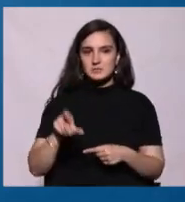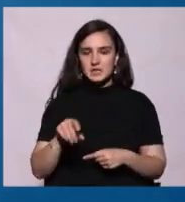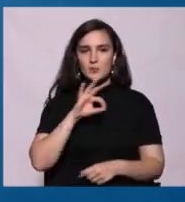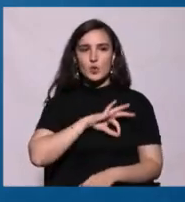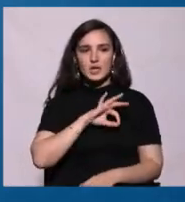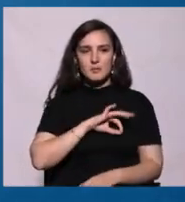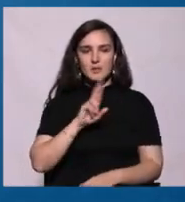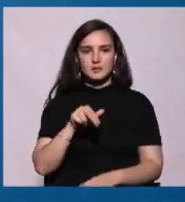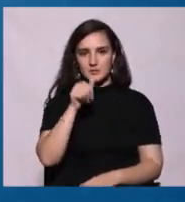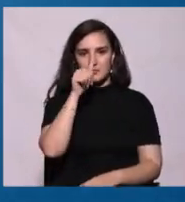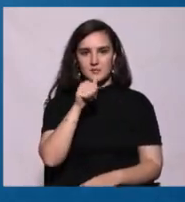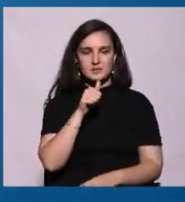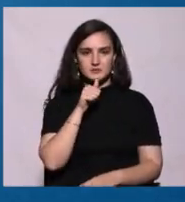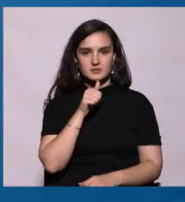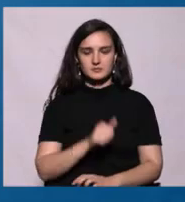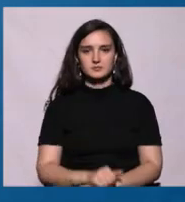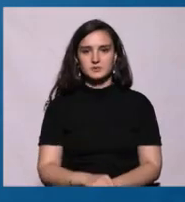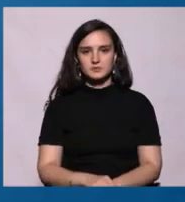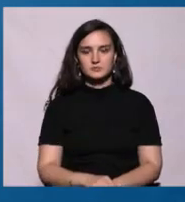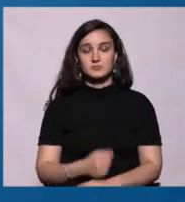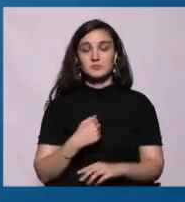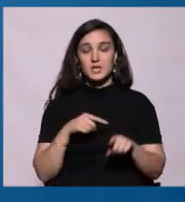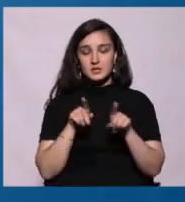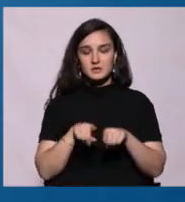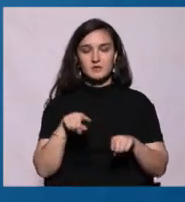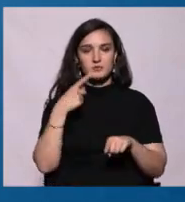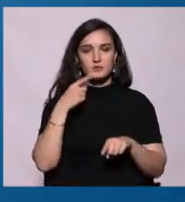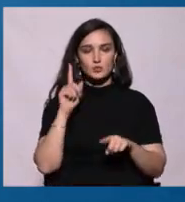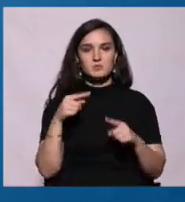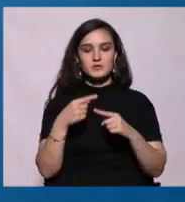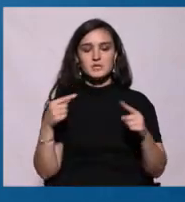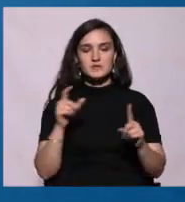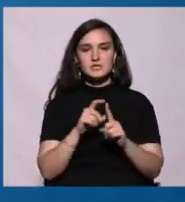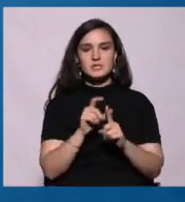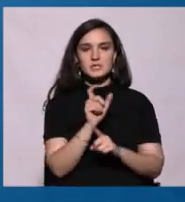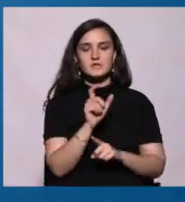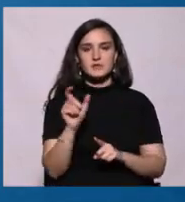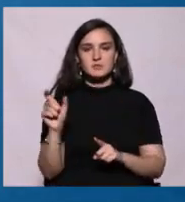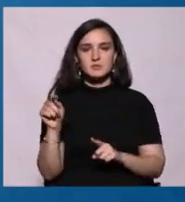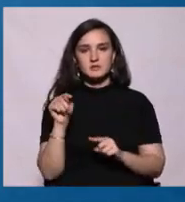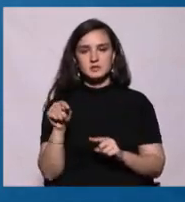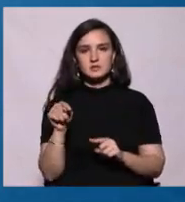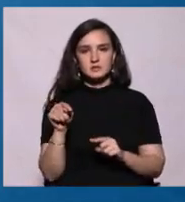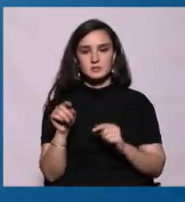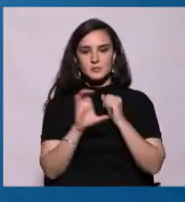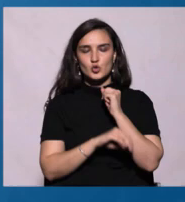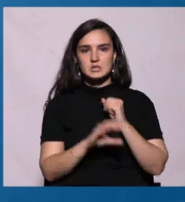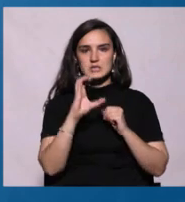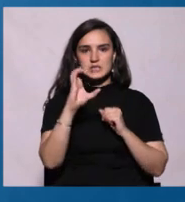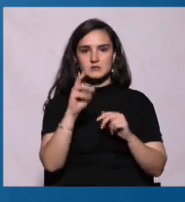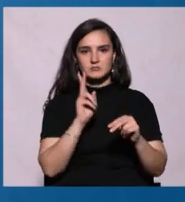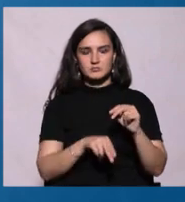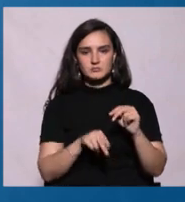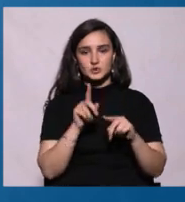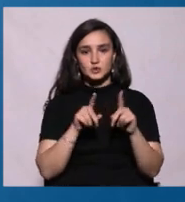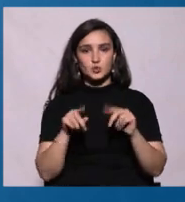and months. I also notice that some of these words end with S in the end, and